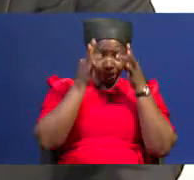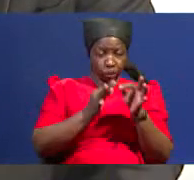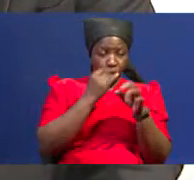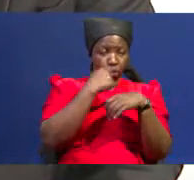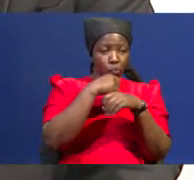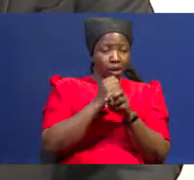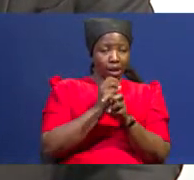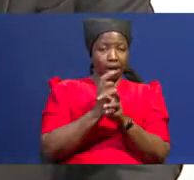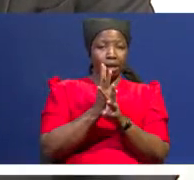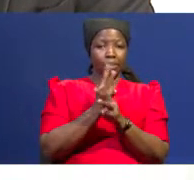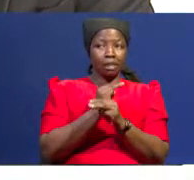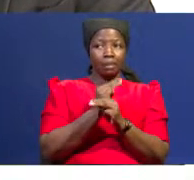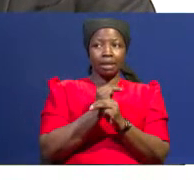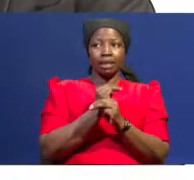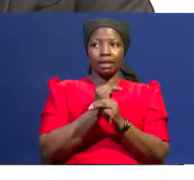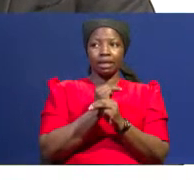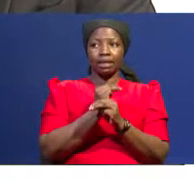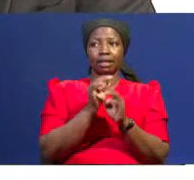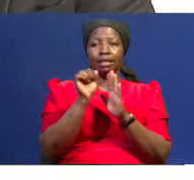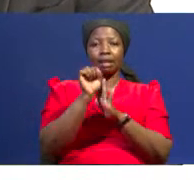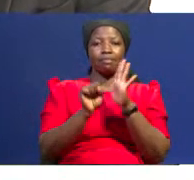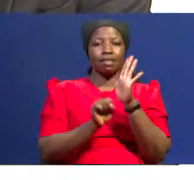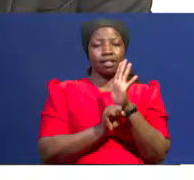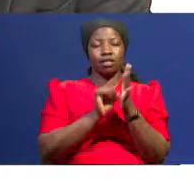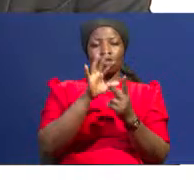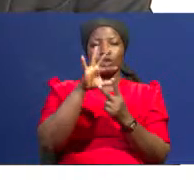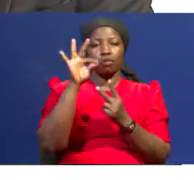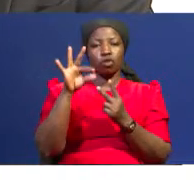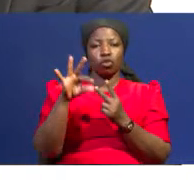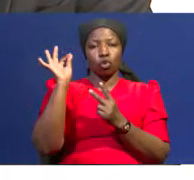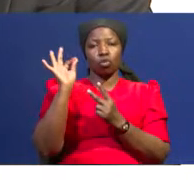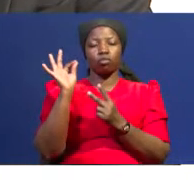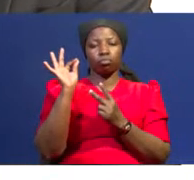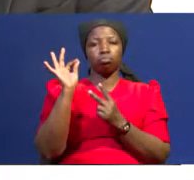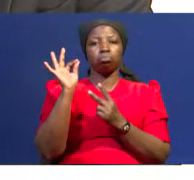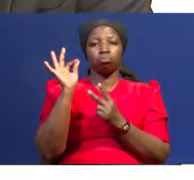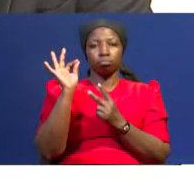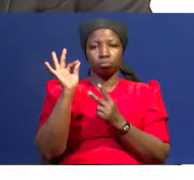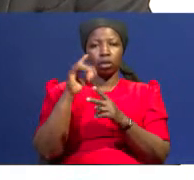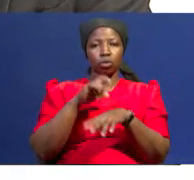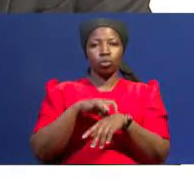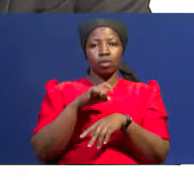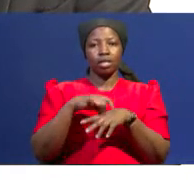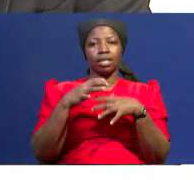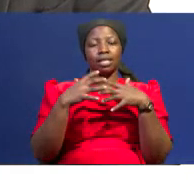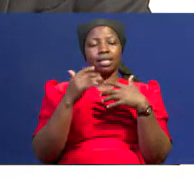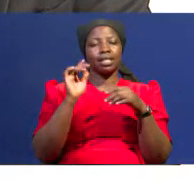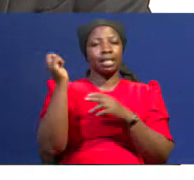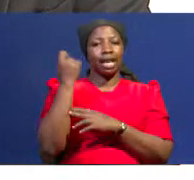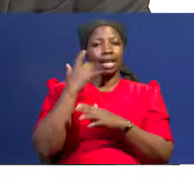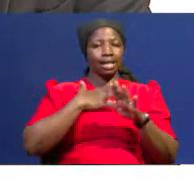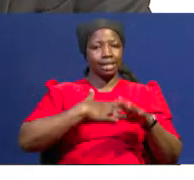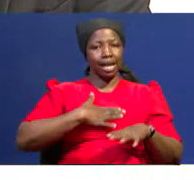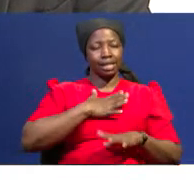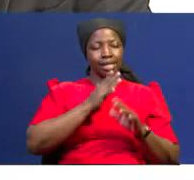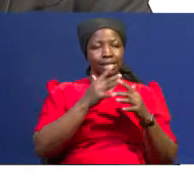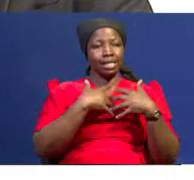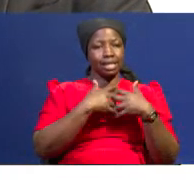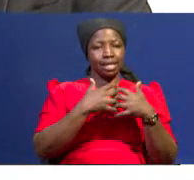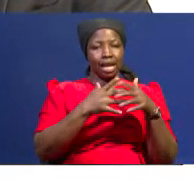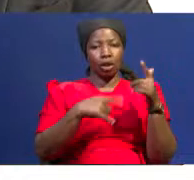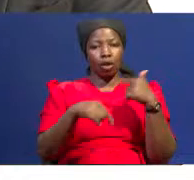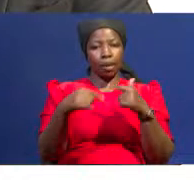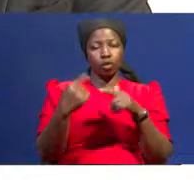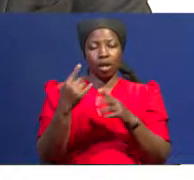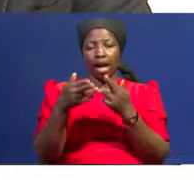mathematics a subject optional. Speaking during day two of the Kenya Science Engineering competition that is taking place in Moi Girls Nairobi,